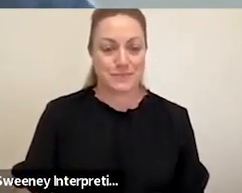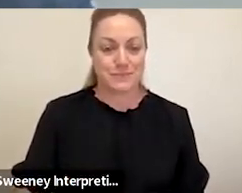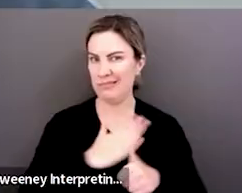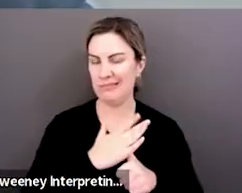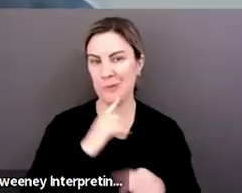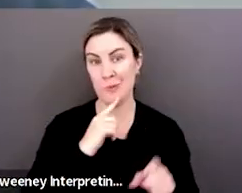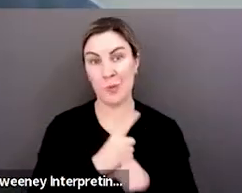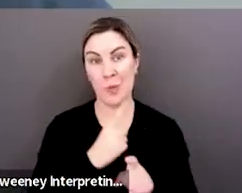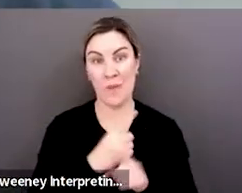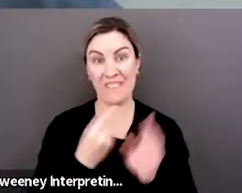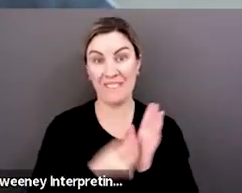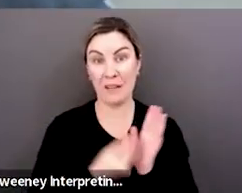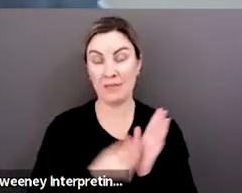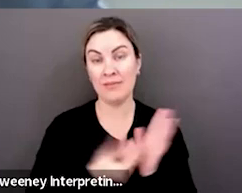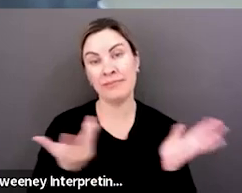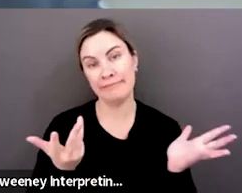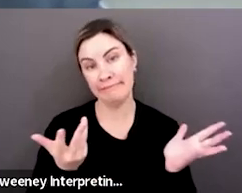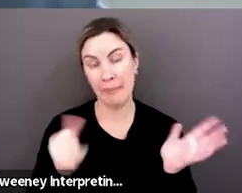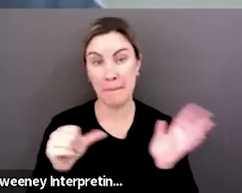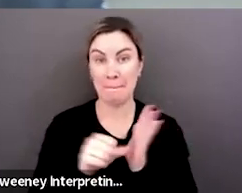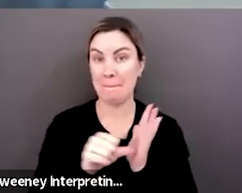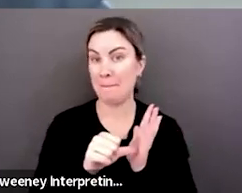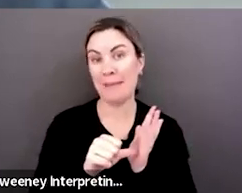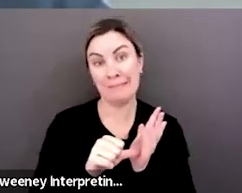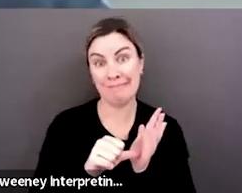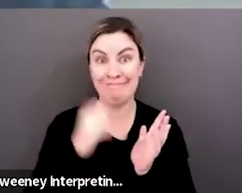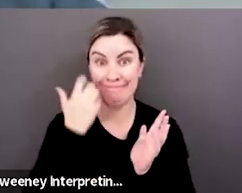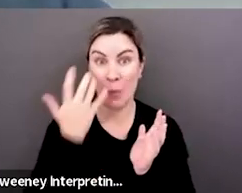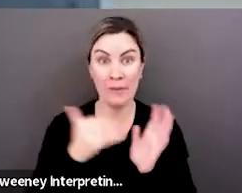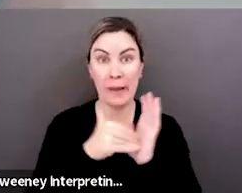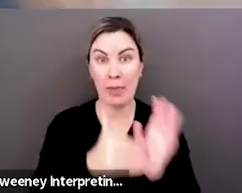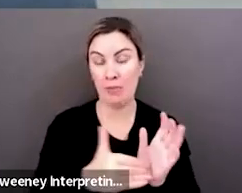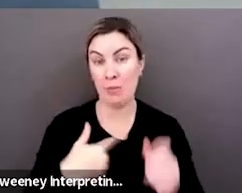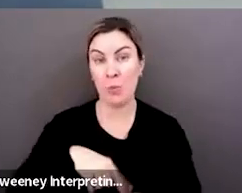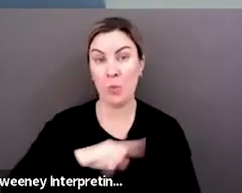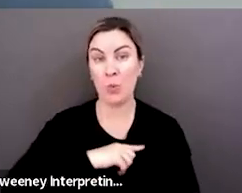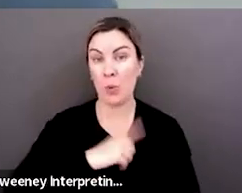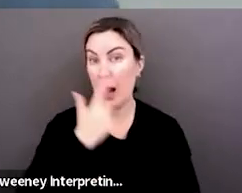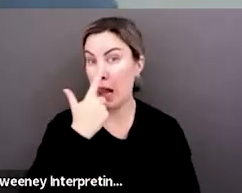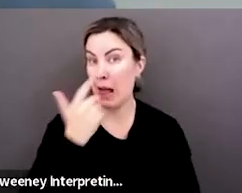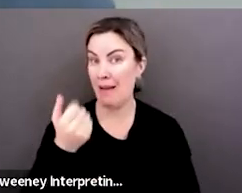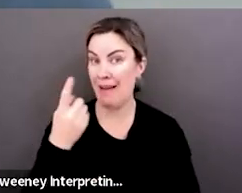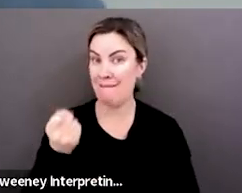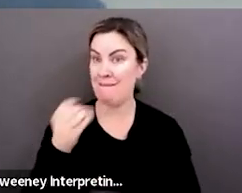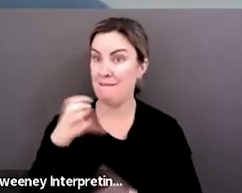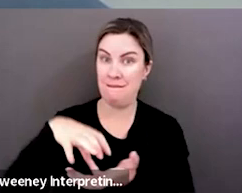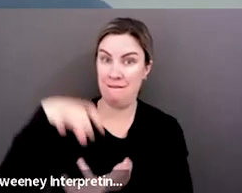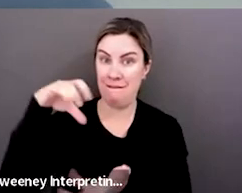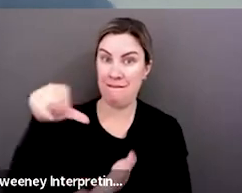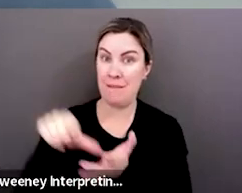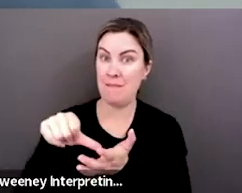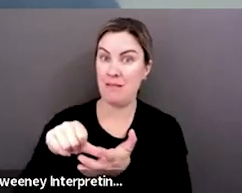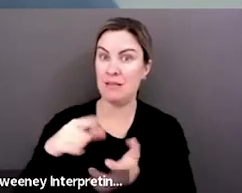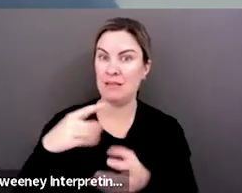all know that money does help. We've been quite lucky that we do have these flexible pot of funds that our staff can dip